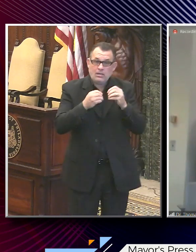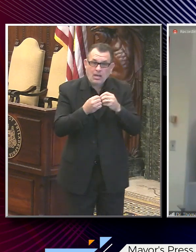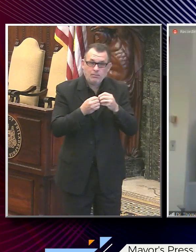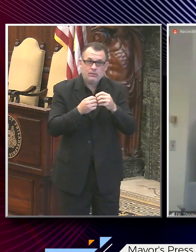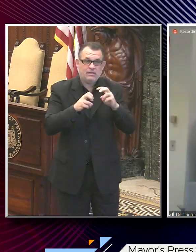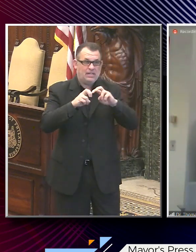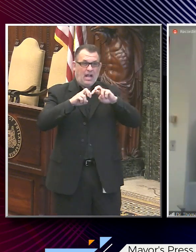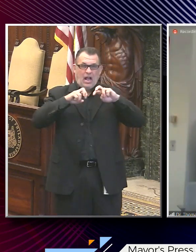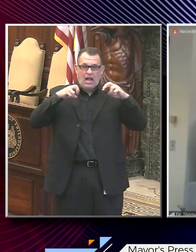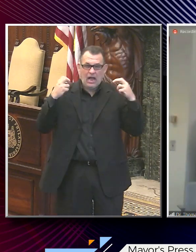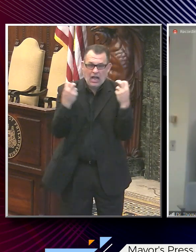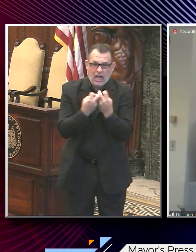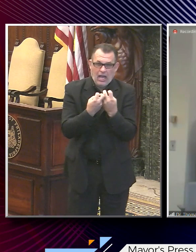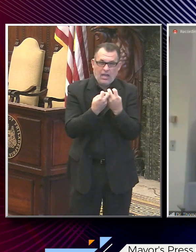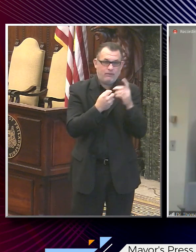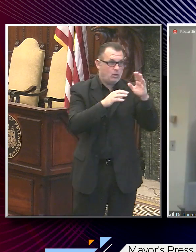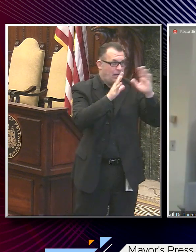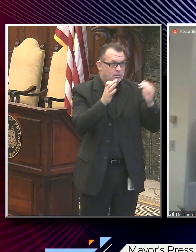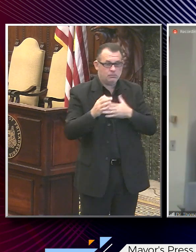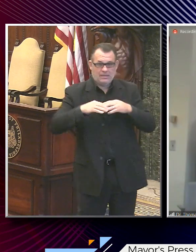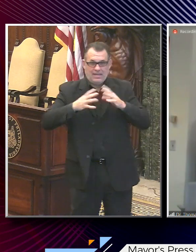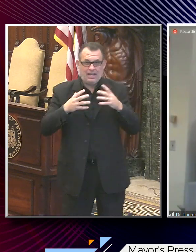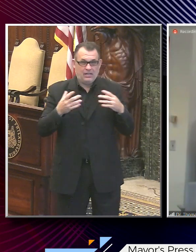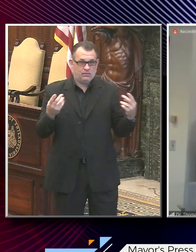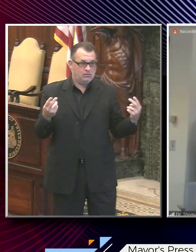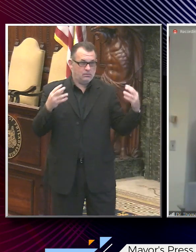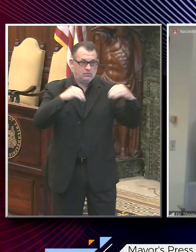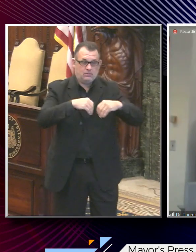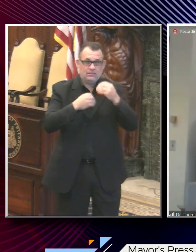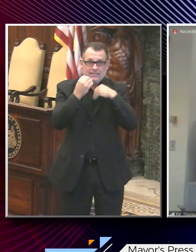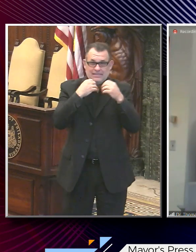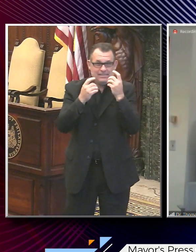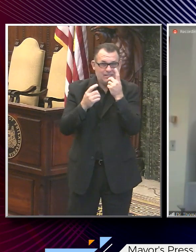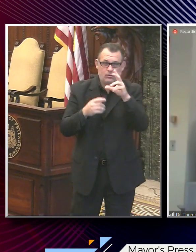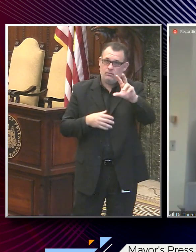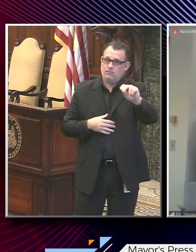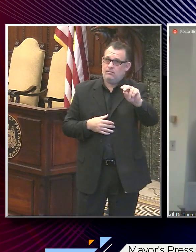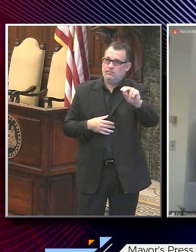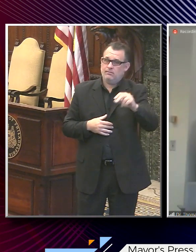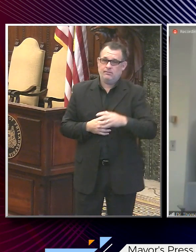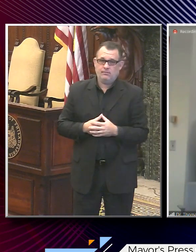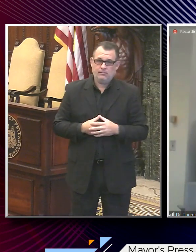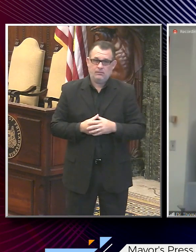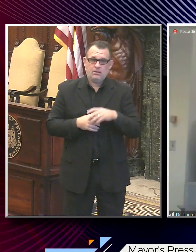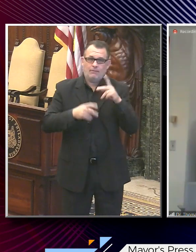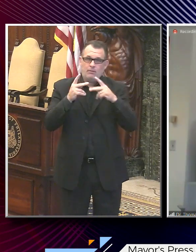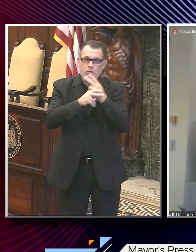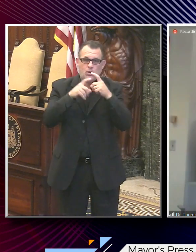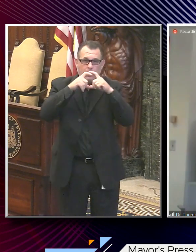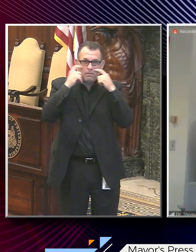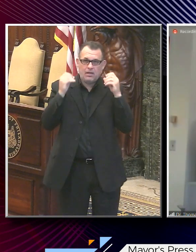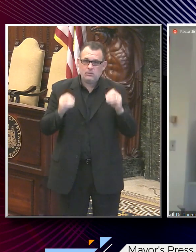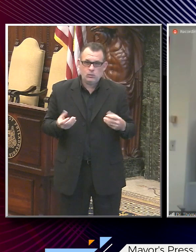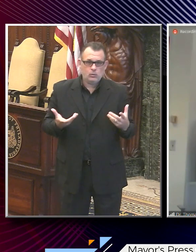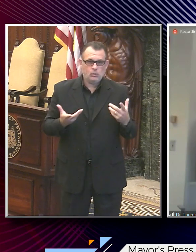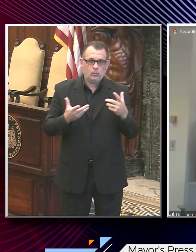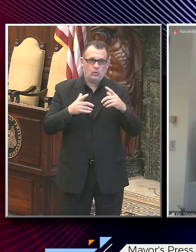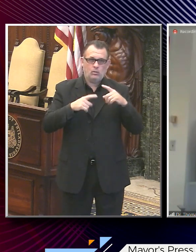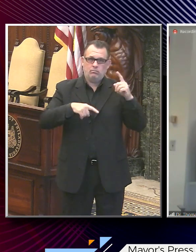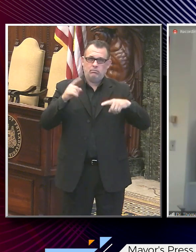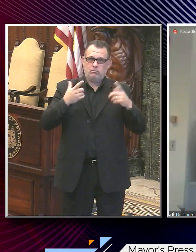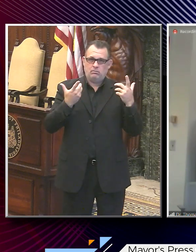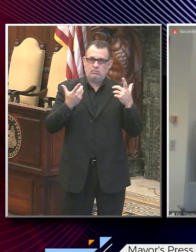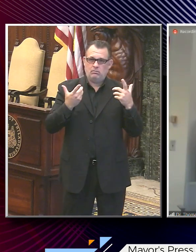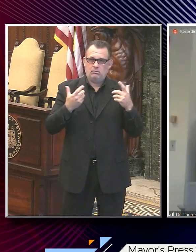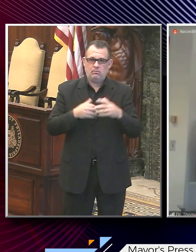other households. When we have mixing of households where people are not wearing masks and they're close together, that's a high-risk situation. There will be